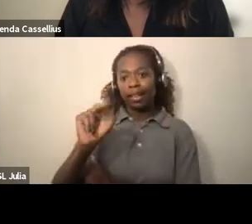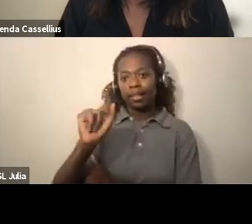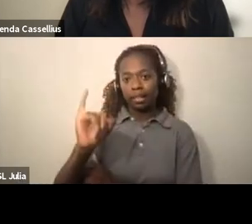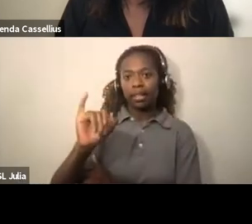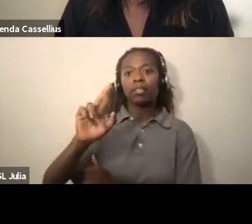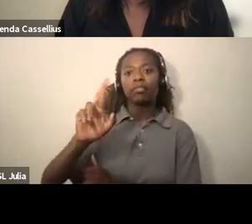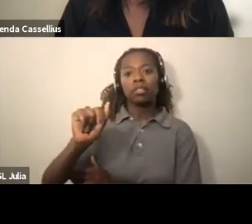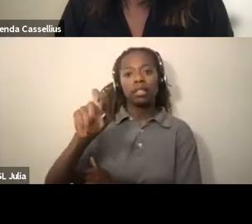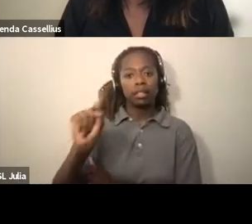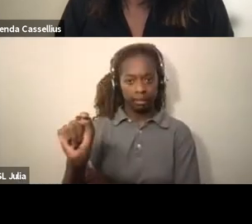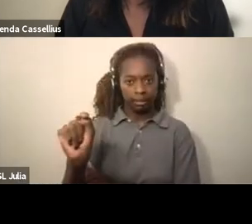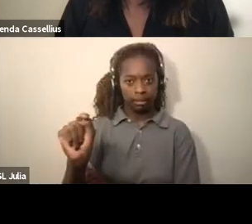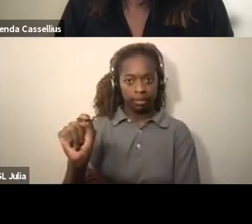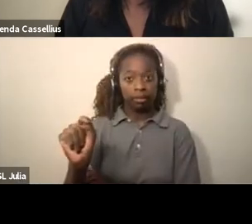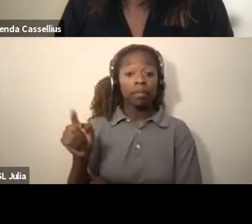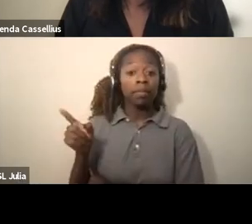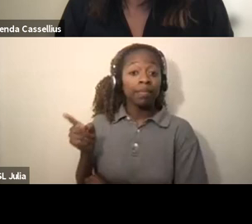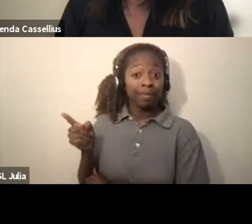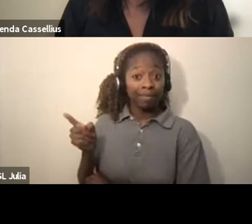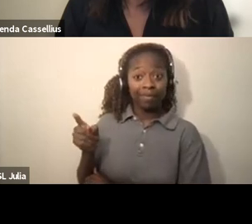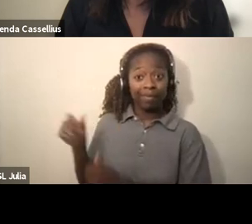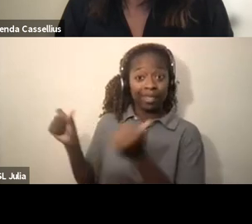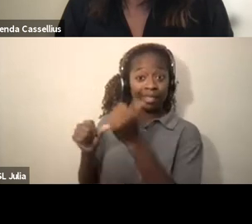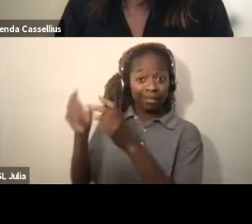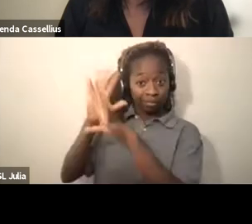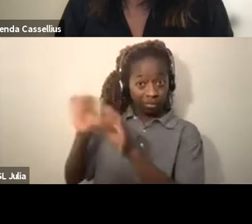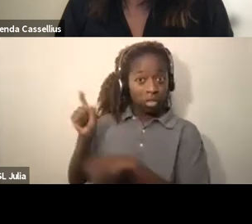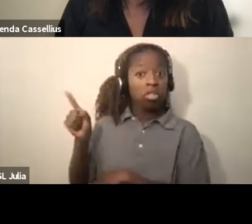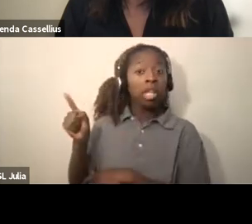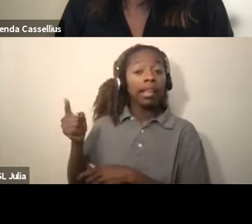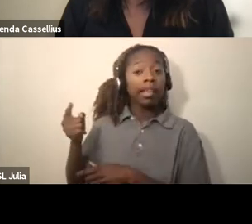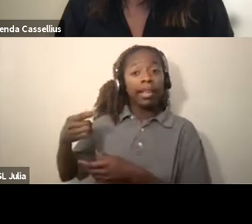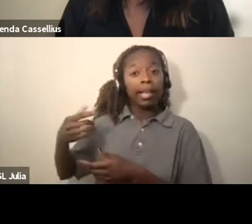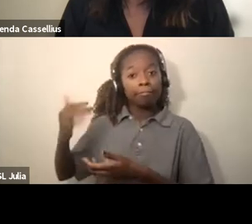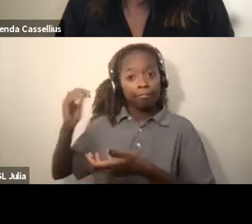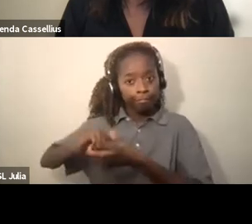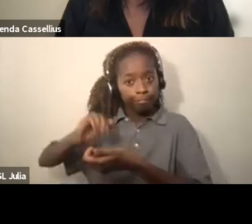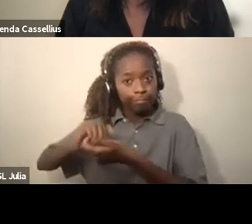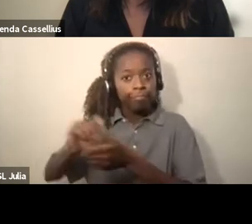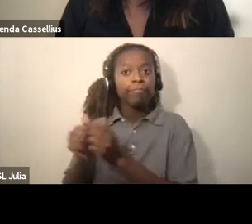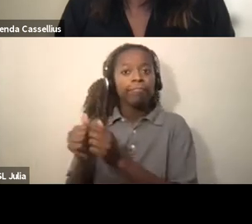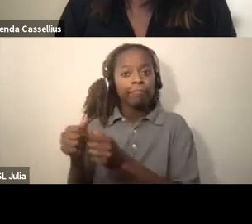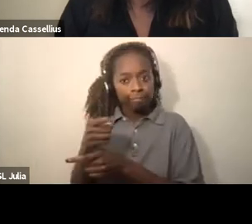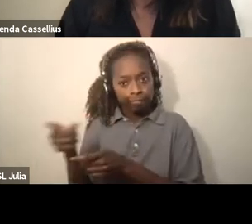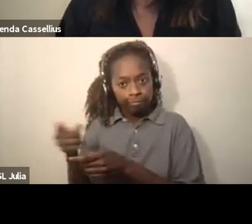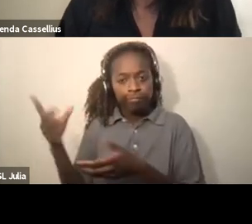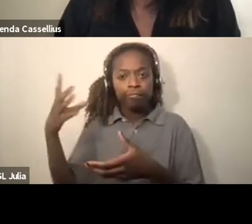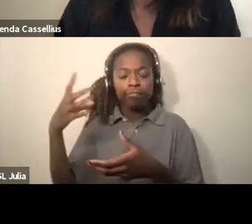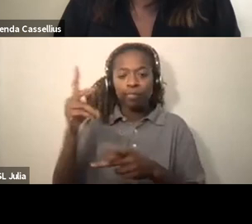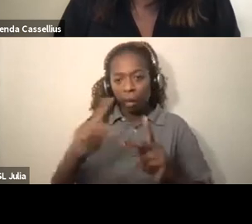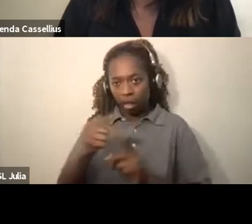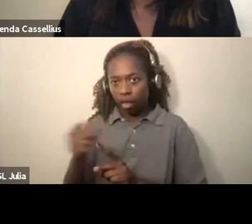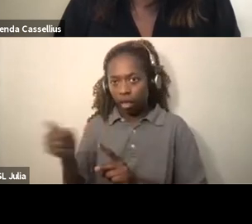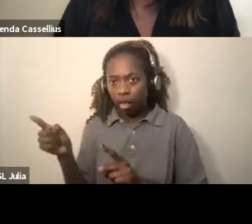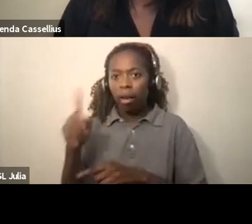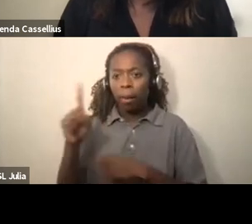and miss campbell has worked many months with stakeholders on this policy and with our educators and